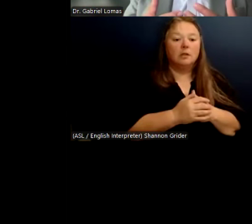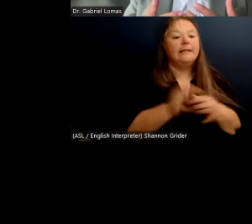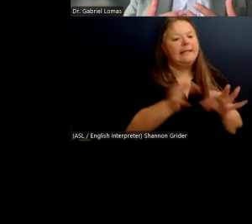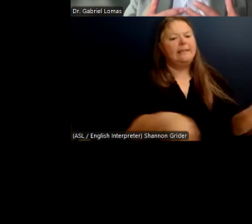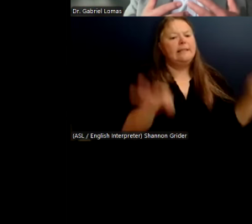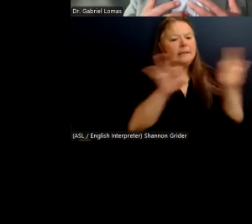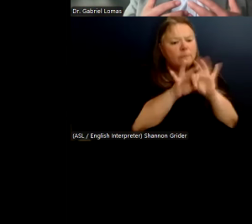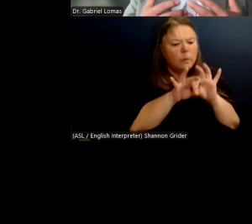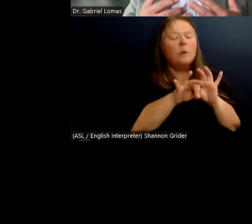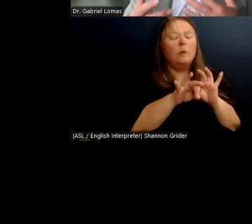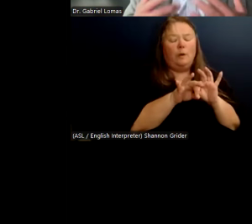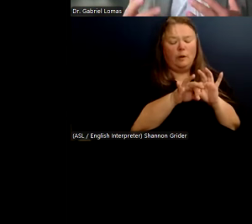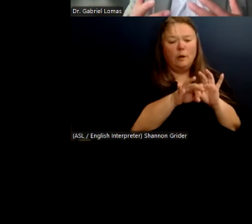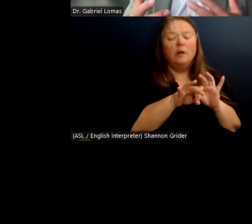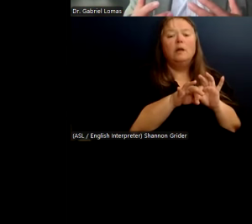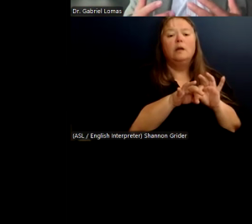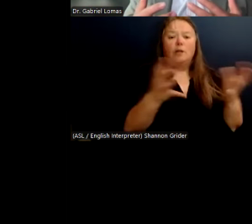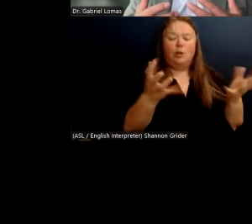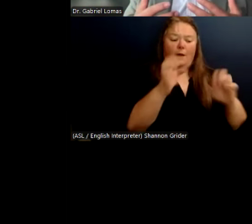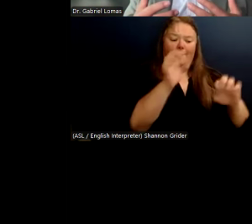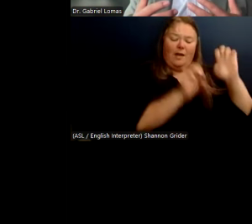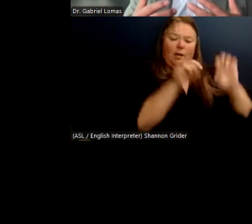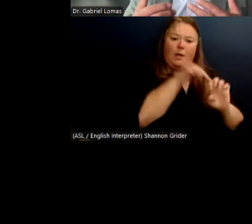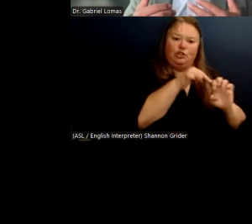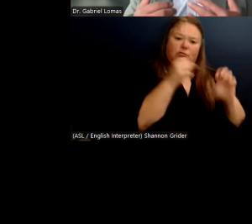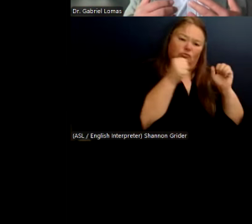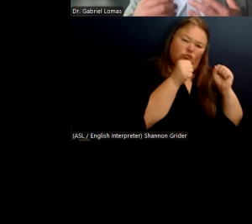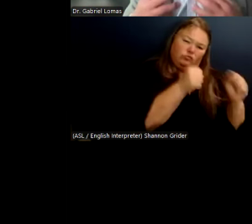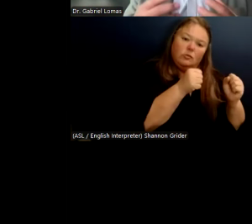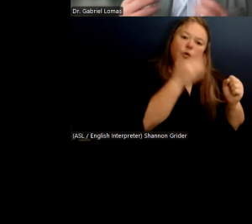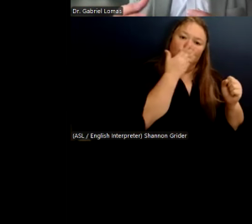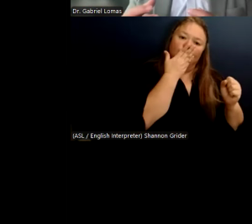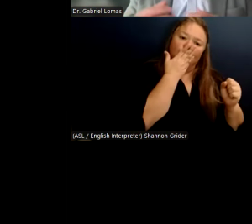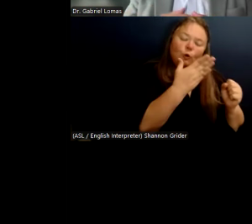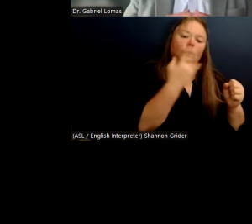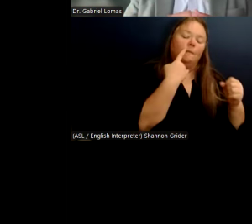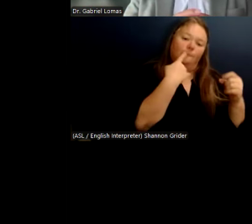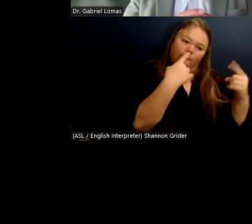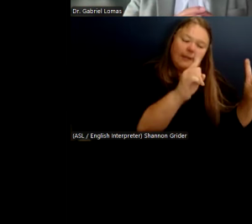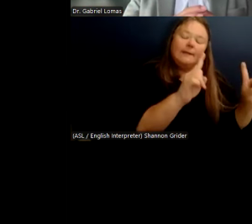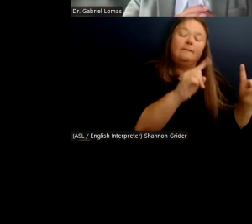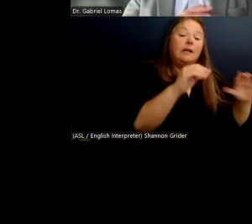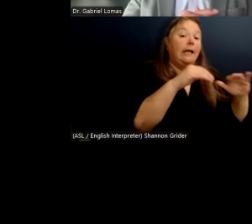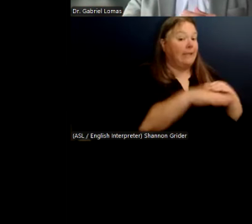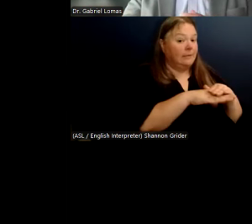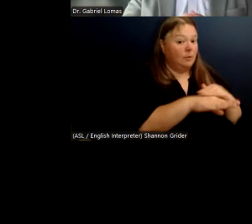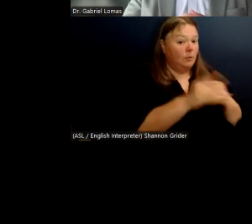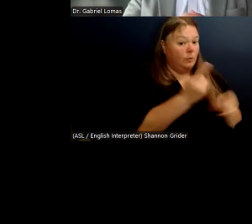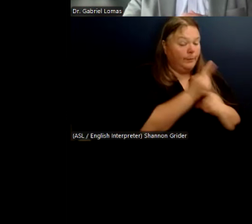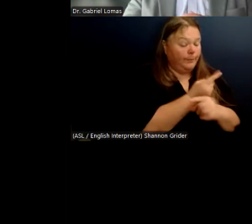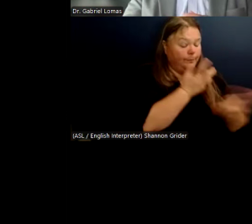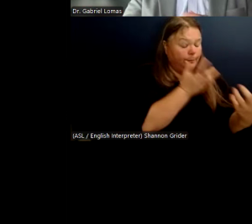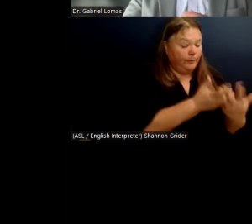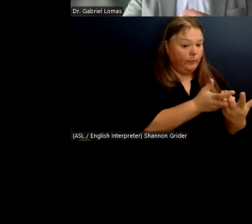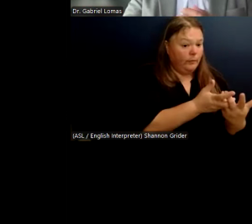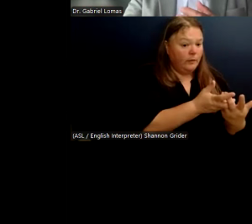sure that the evaluations done in court are effective and accessible. And also, finally, we'll